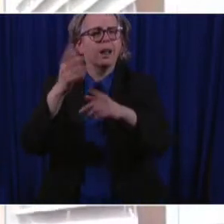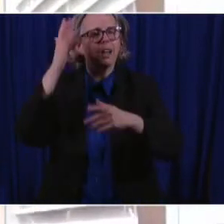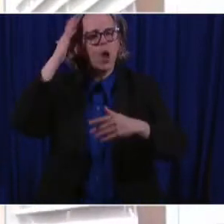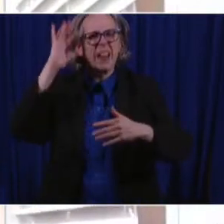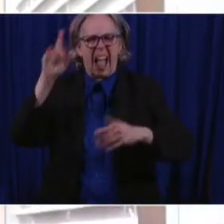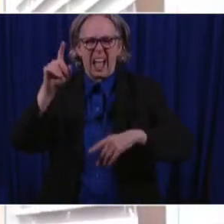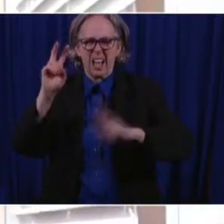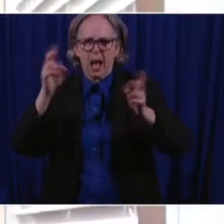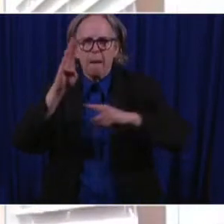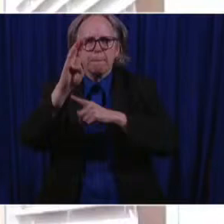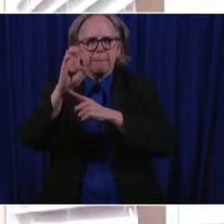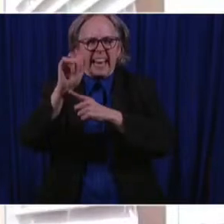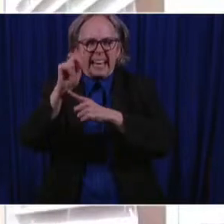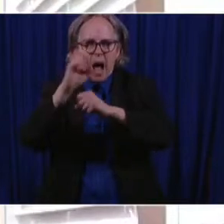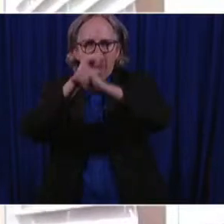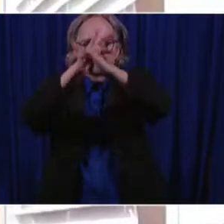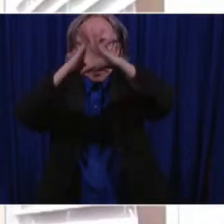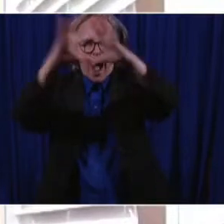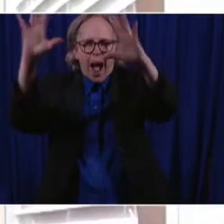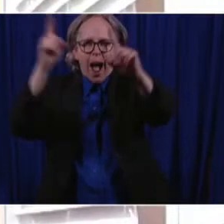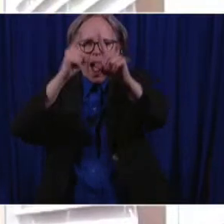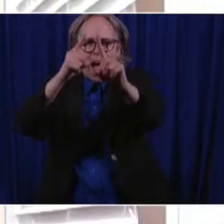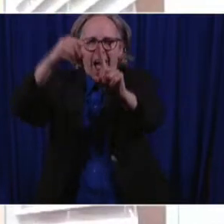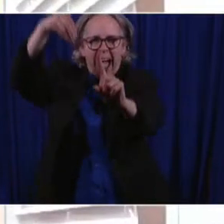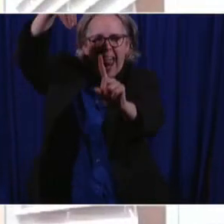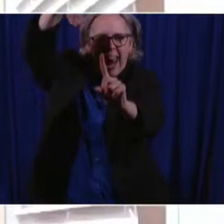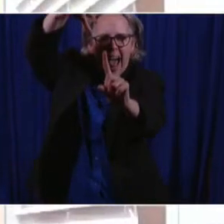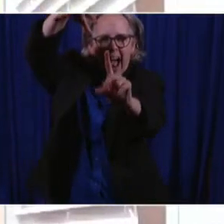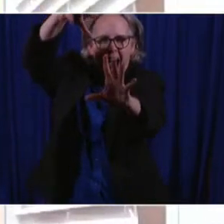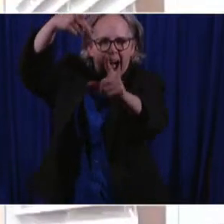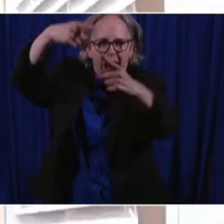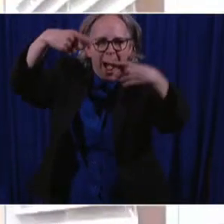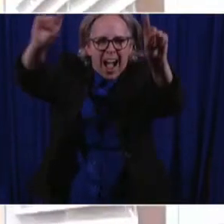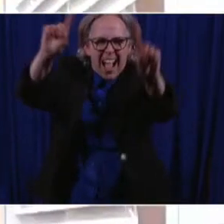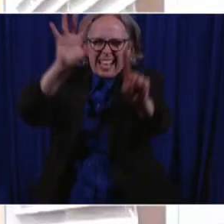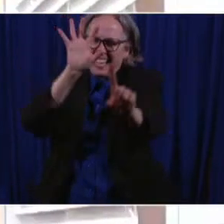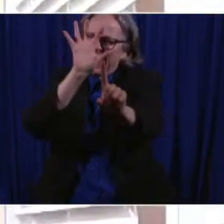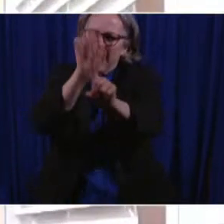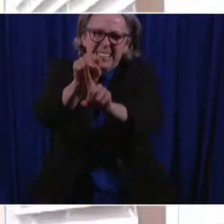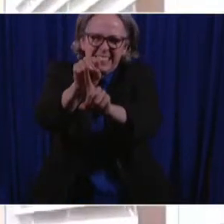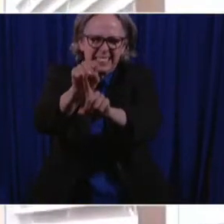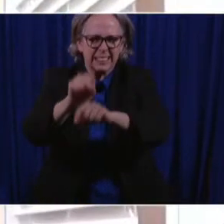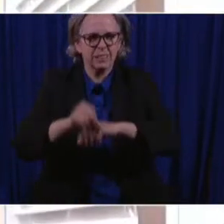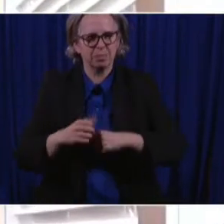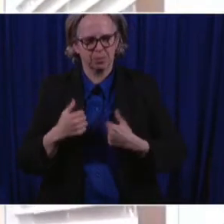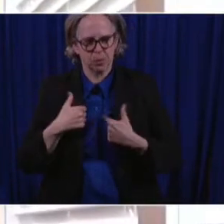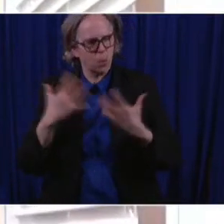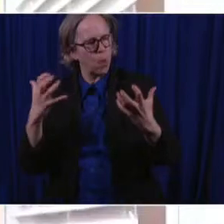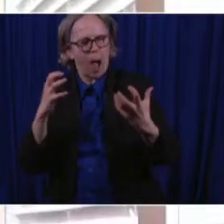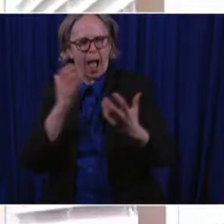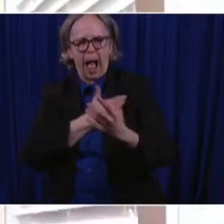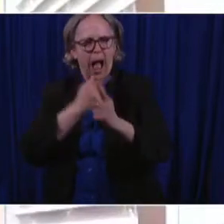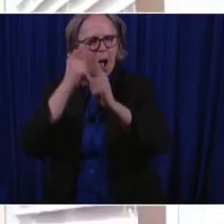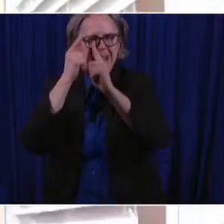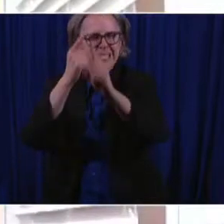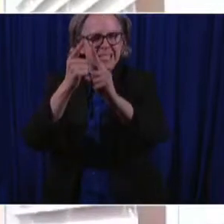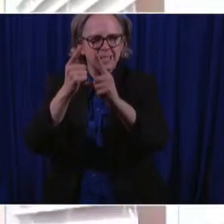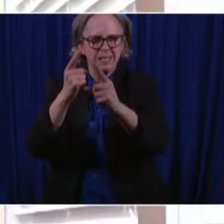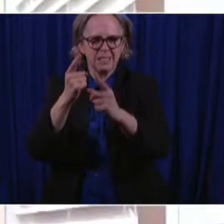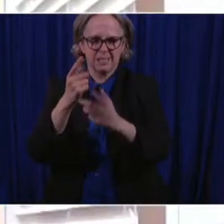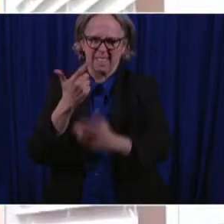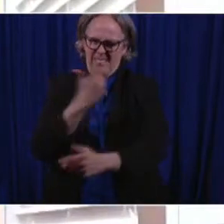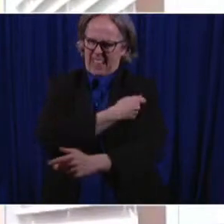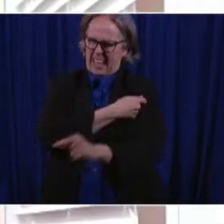I think the governor also pointed in that direction, and it's vaccination. Vaccination, as he said,